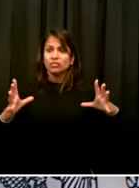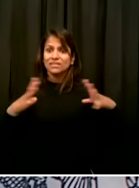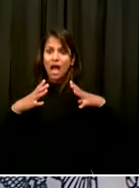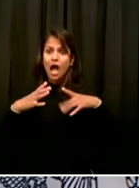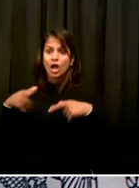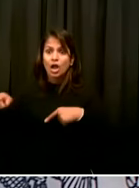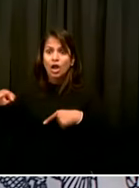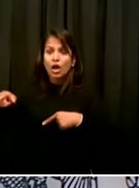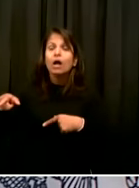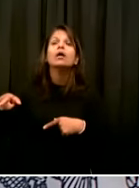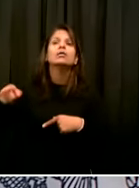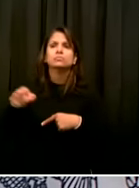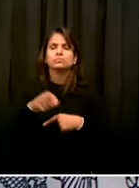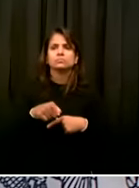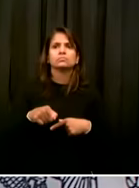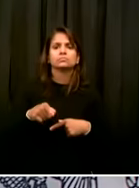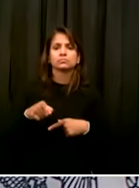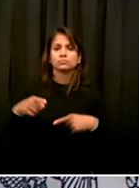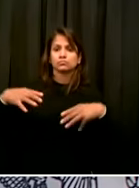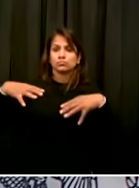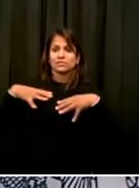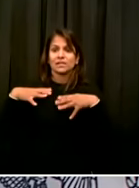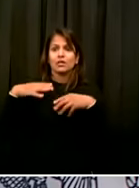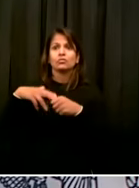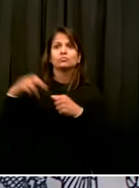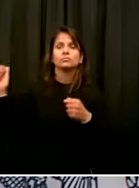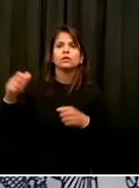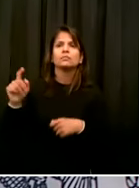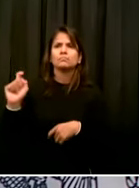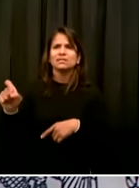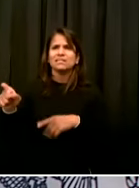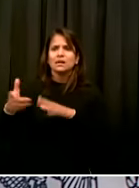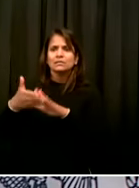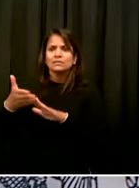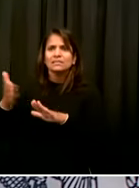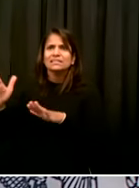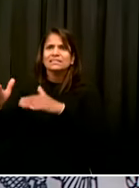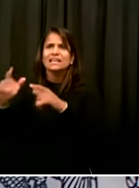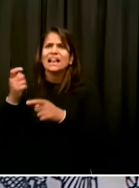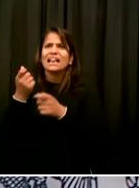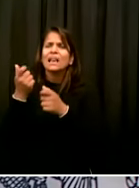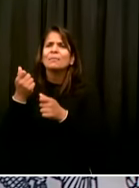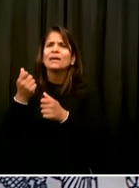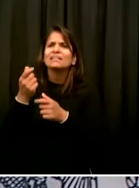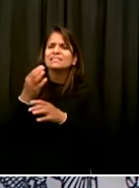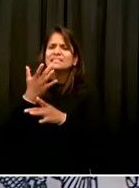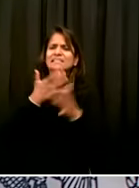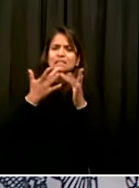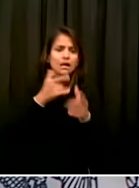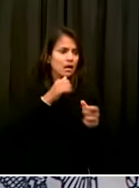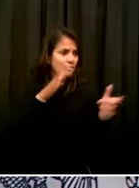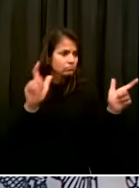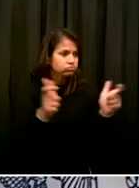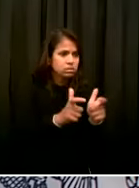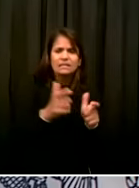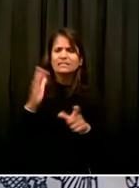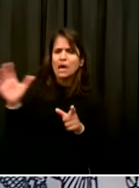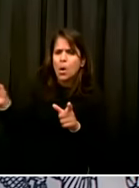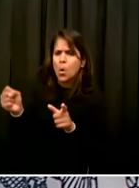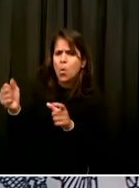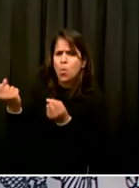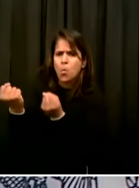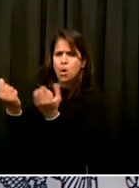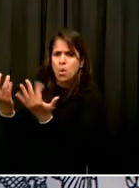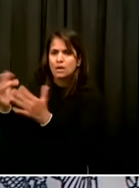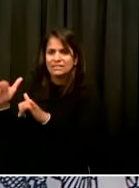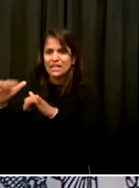that agency to keep the work going. That's a constant balance that they work to achieve. But what they had to do, what we